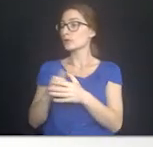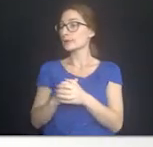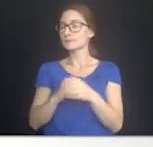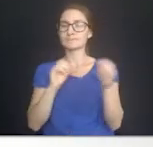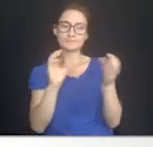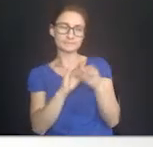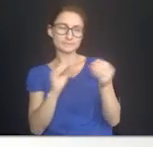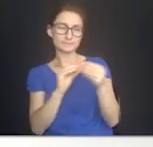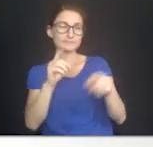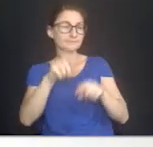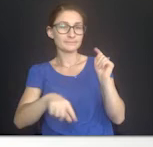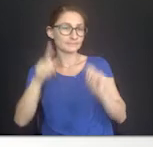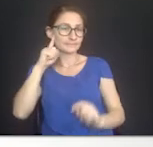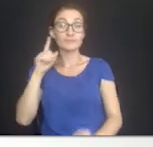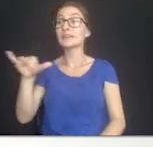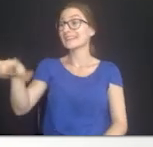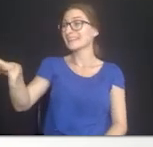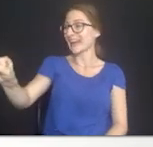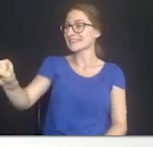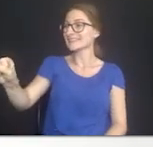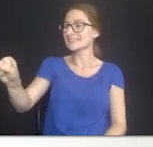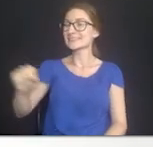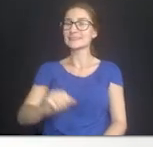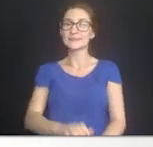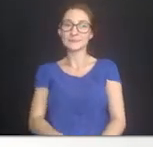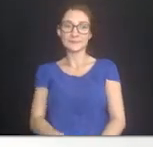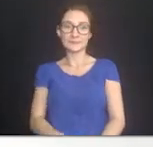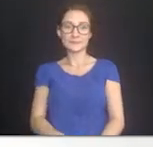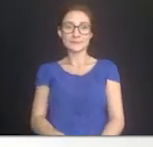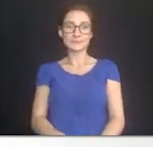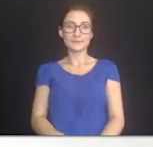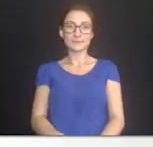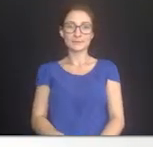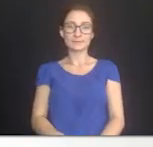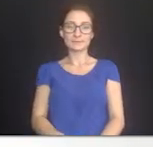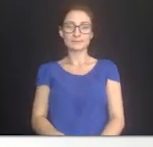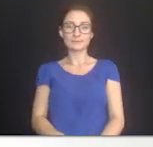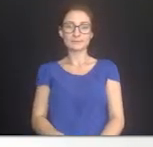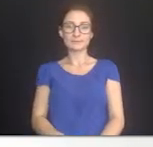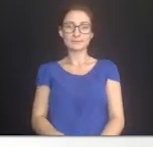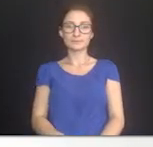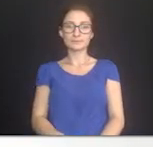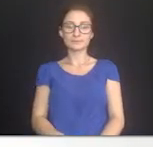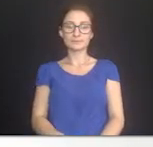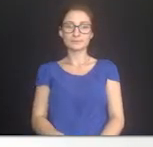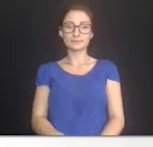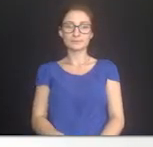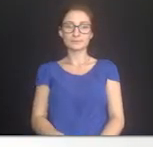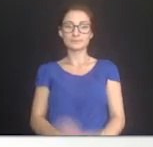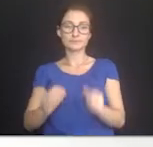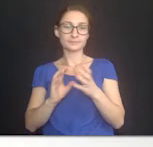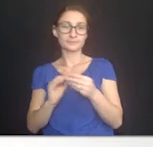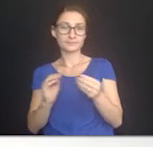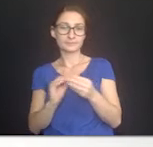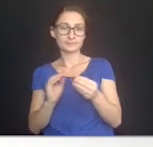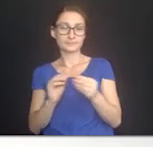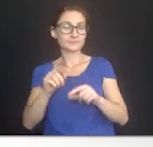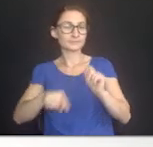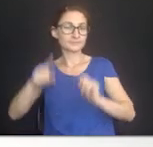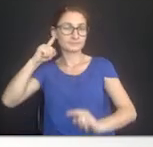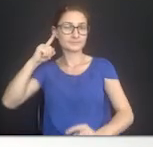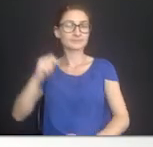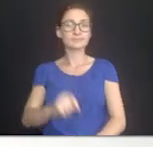Yes. Within the ABLE, how do you determine, or what standard or evaluation